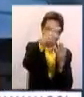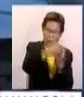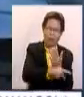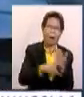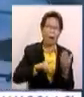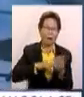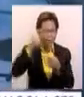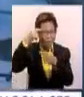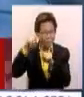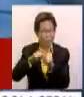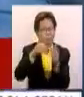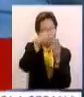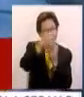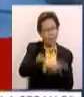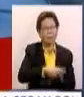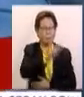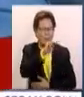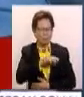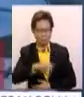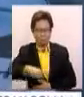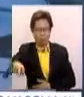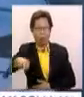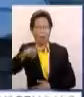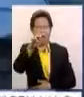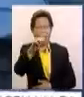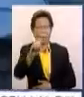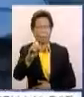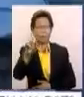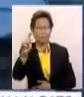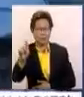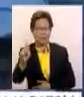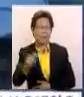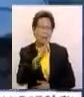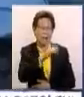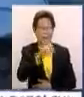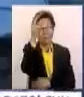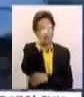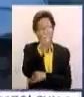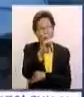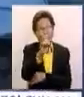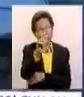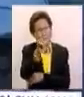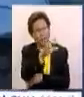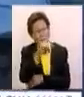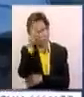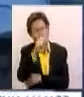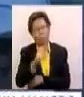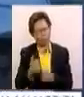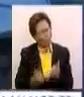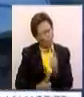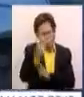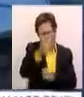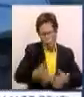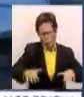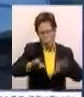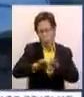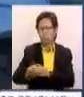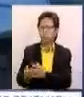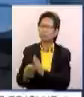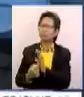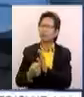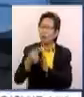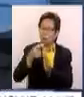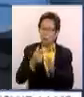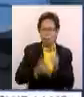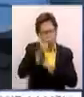the Transport Ministry and also the government to really like see what it, how important it is to bring this forward for